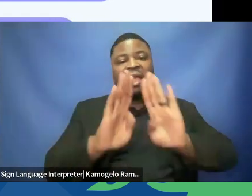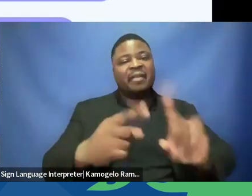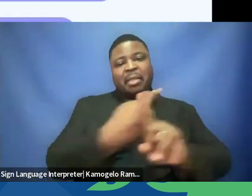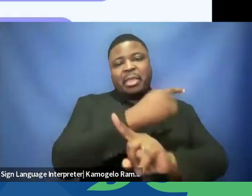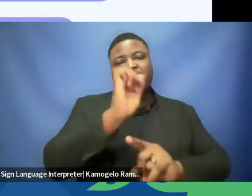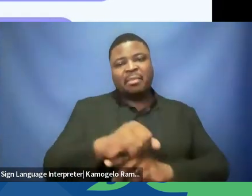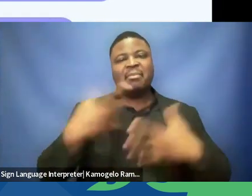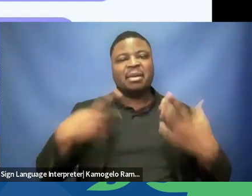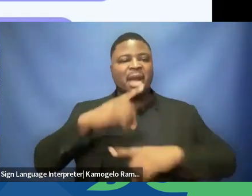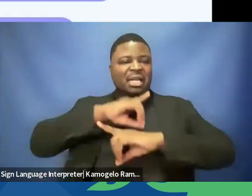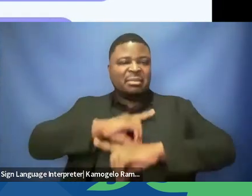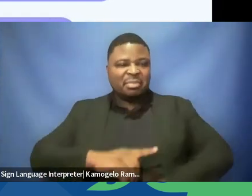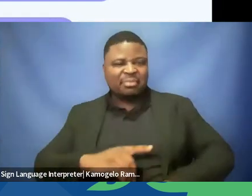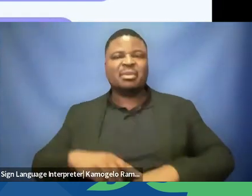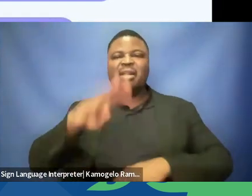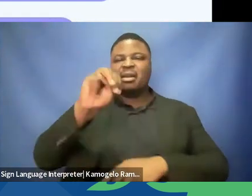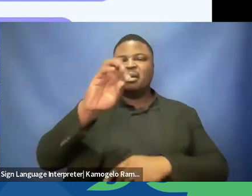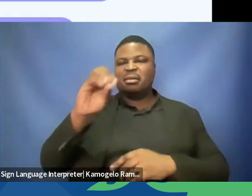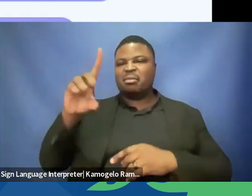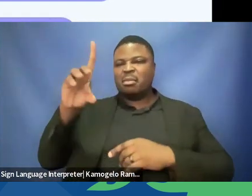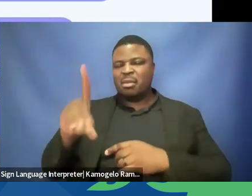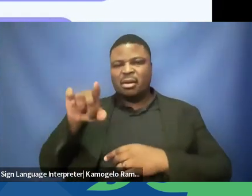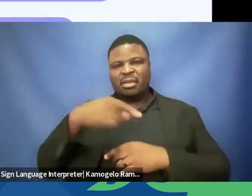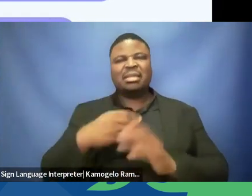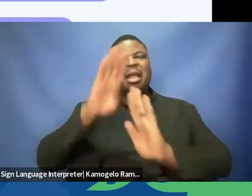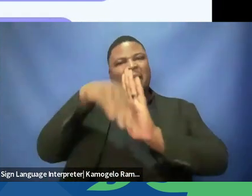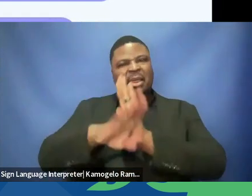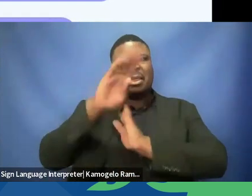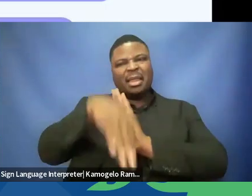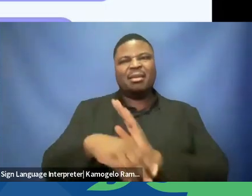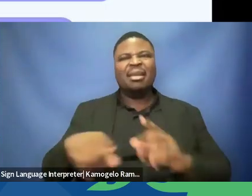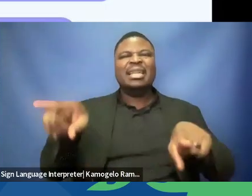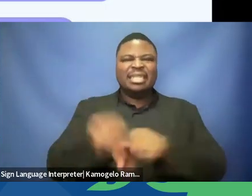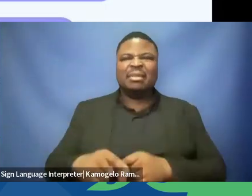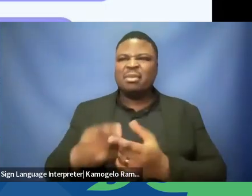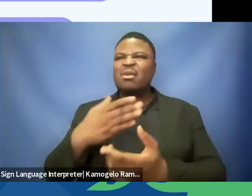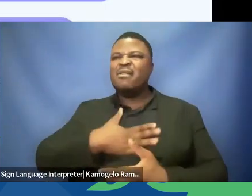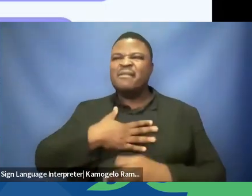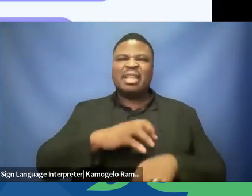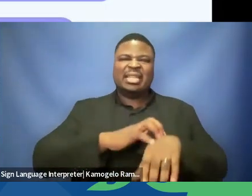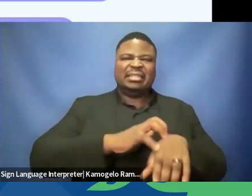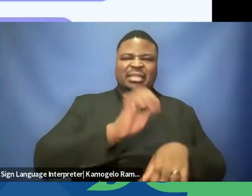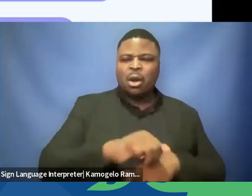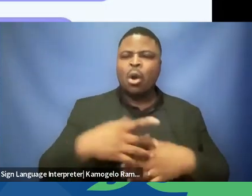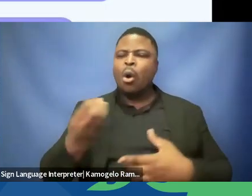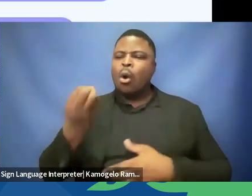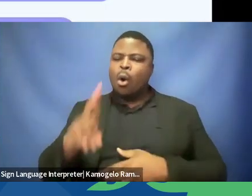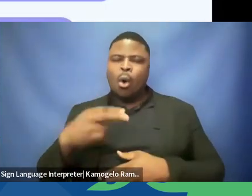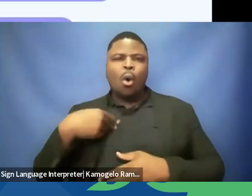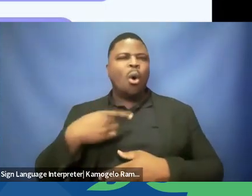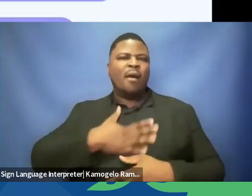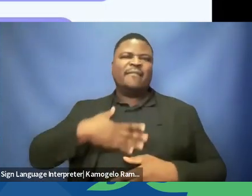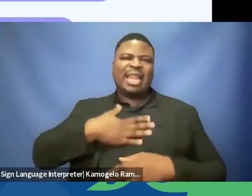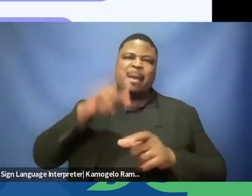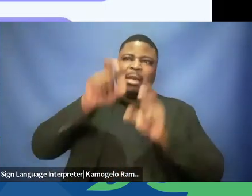depression, agitation, mania and panic, and also paranoia, just believing that people are after them or nobody loves them, nobody